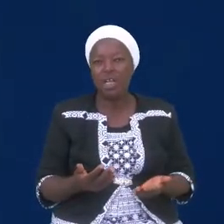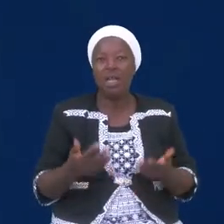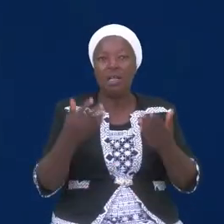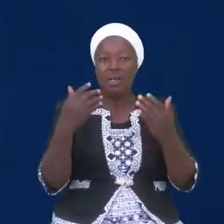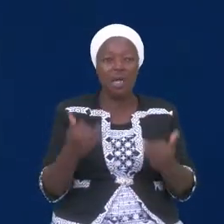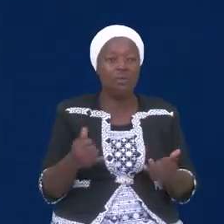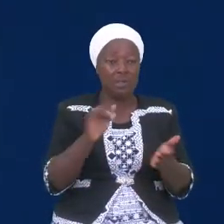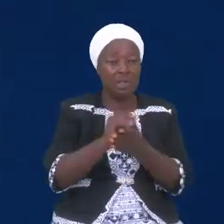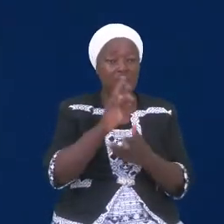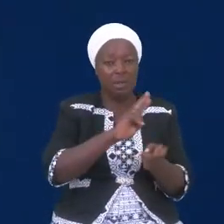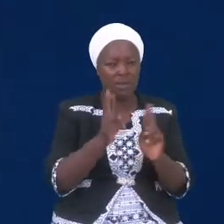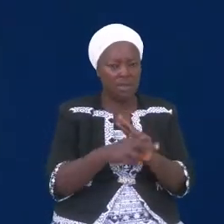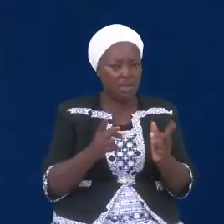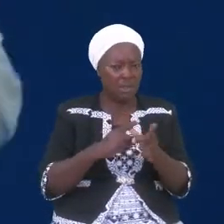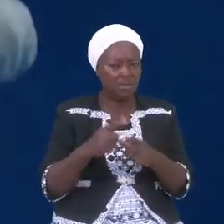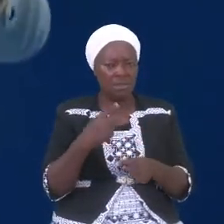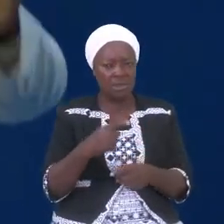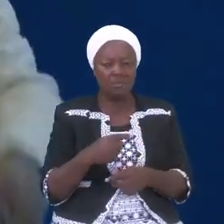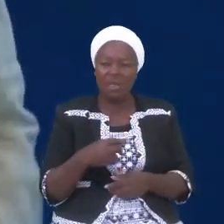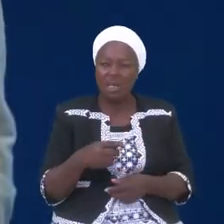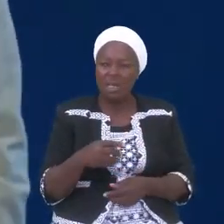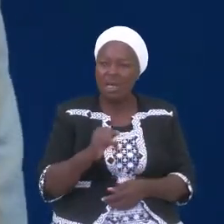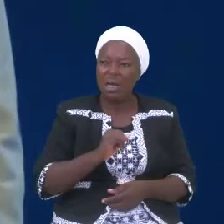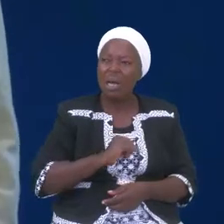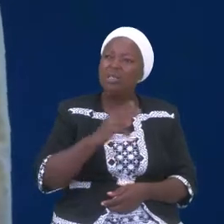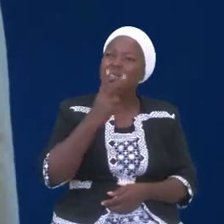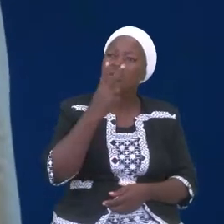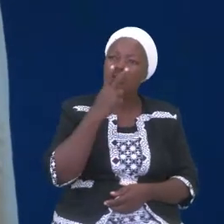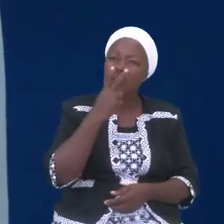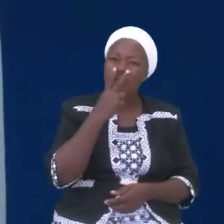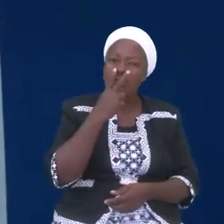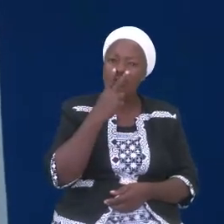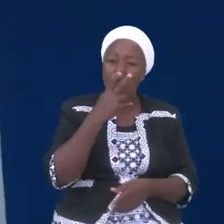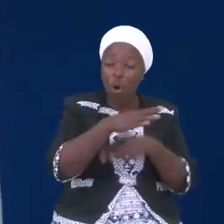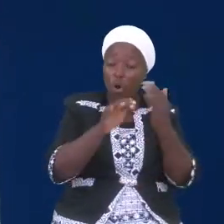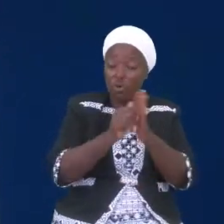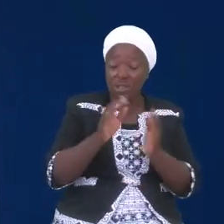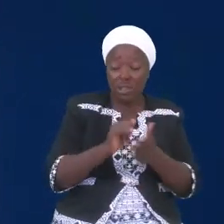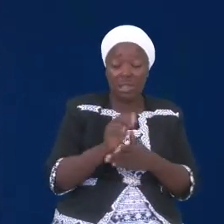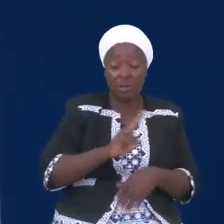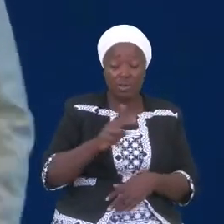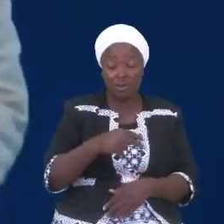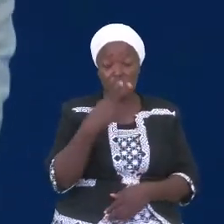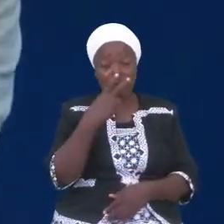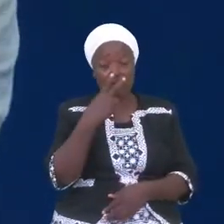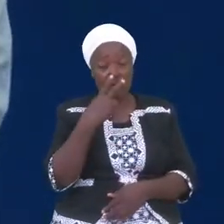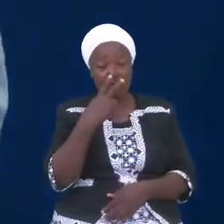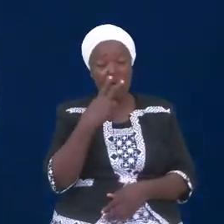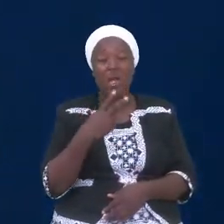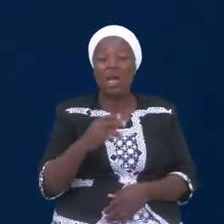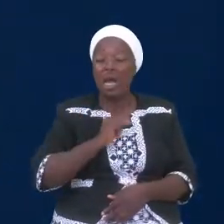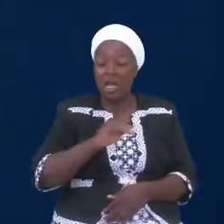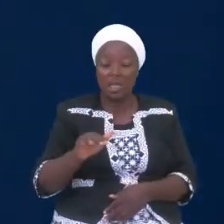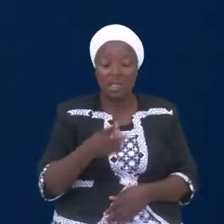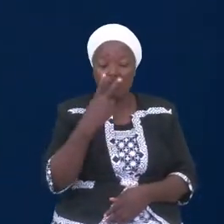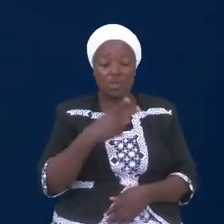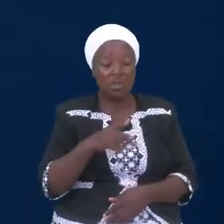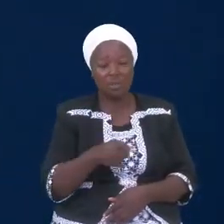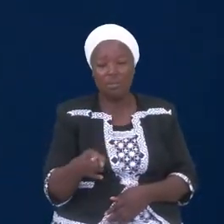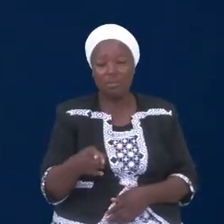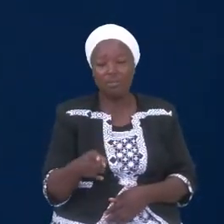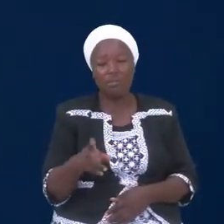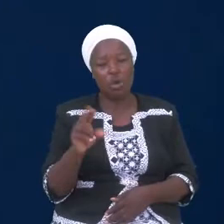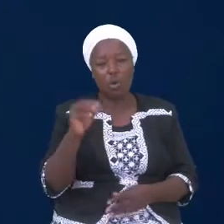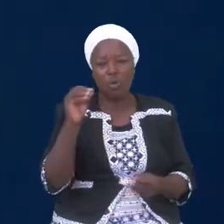used to smoke, I smoke them no more. What's repentance? What I used to drink